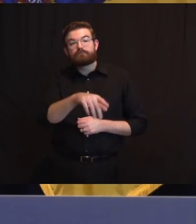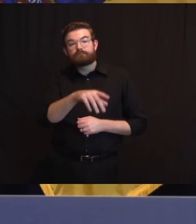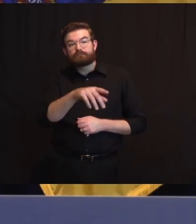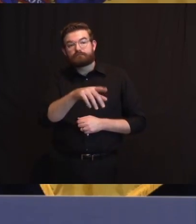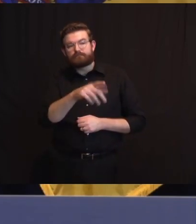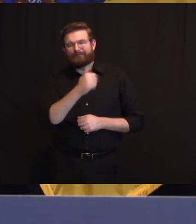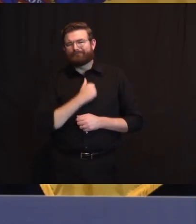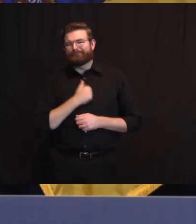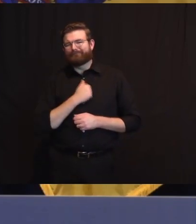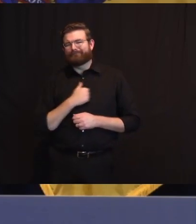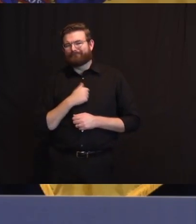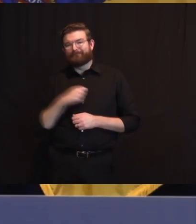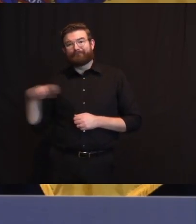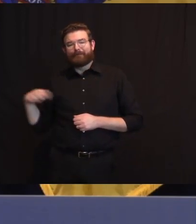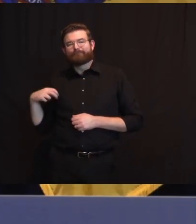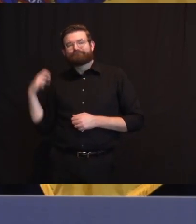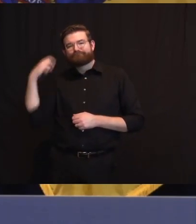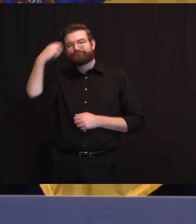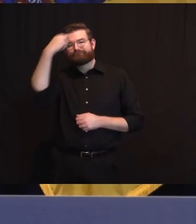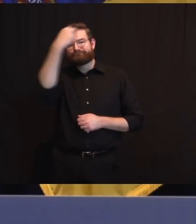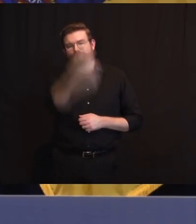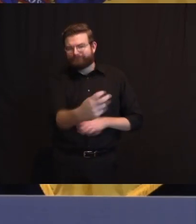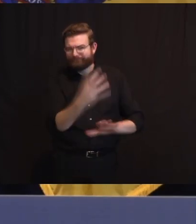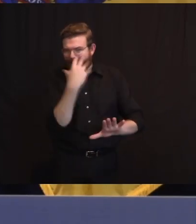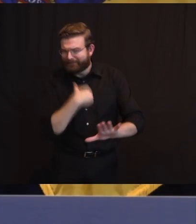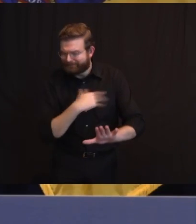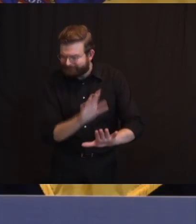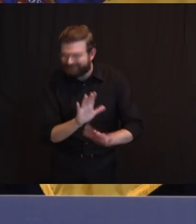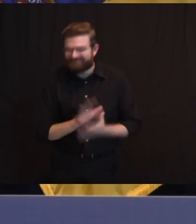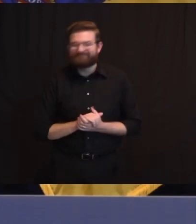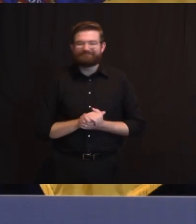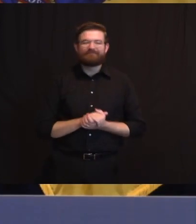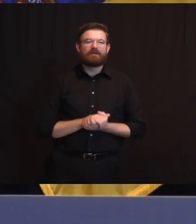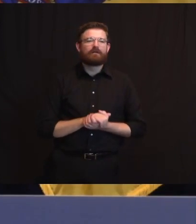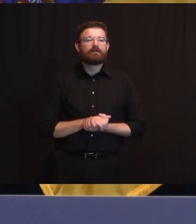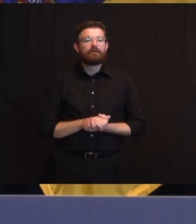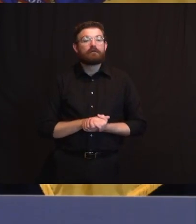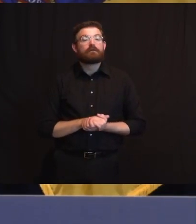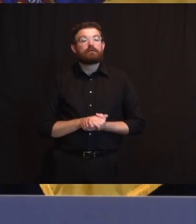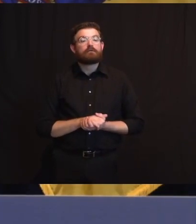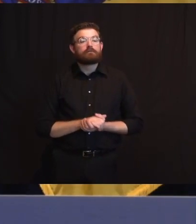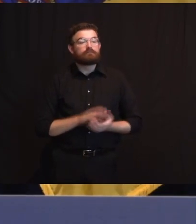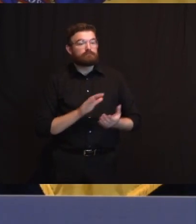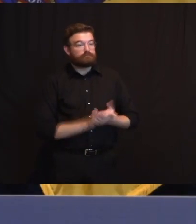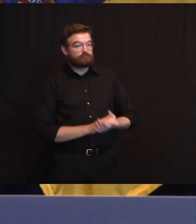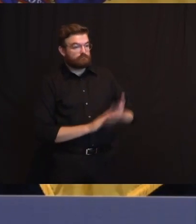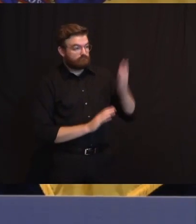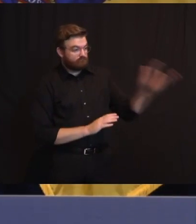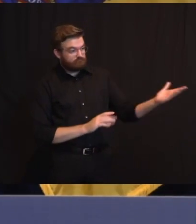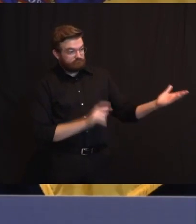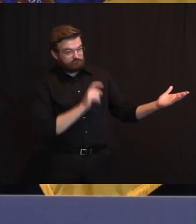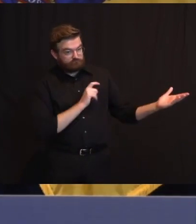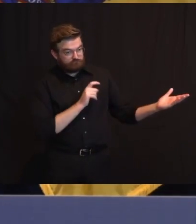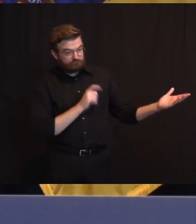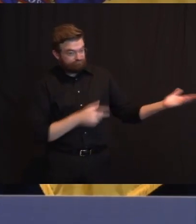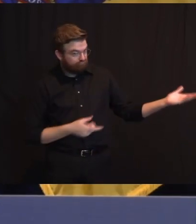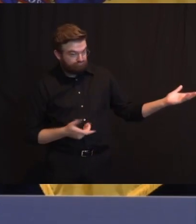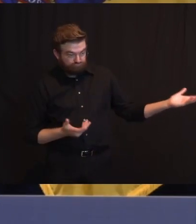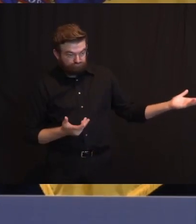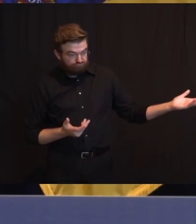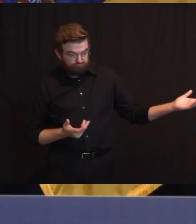Pat, in addition to compliance and gun violence, which we've talked about lately, any update on that front? I was driving home.